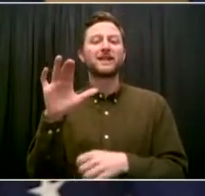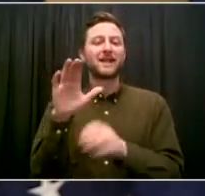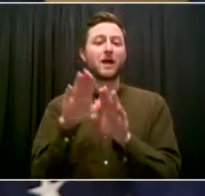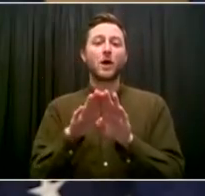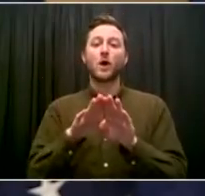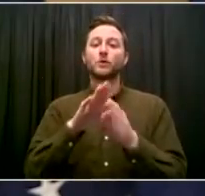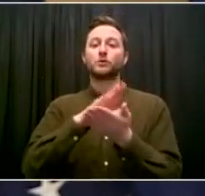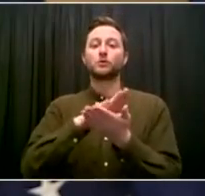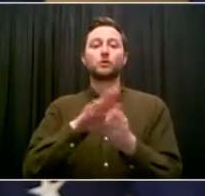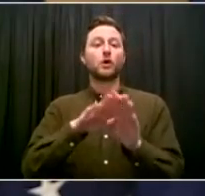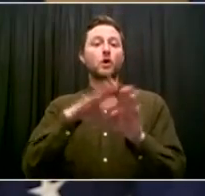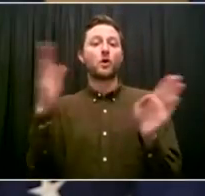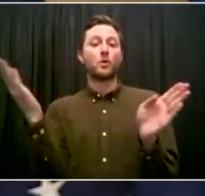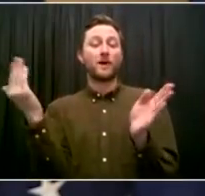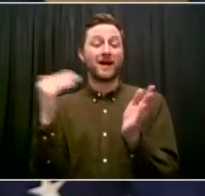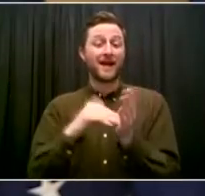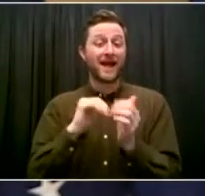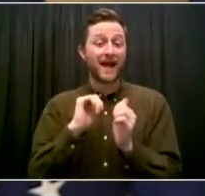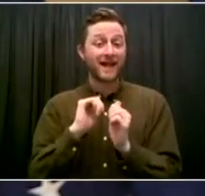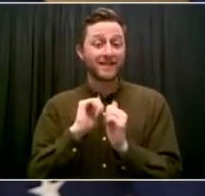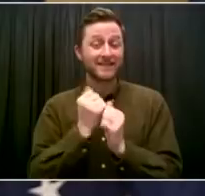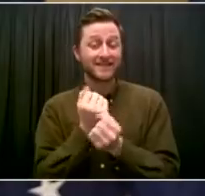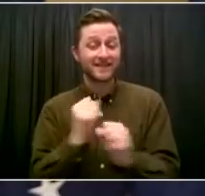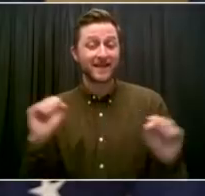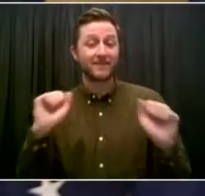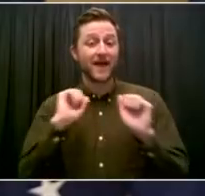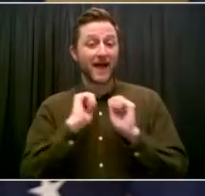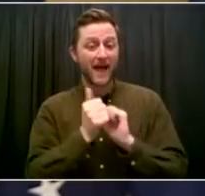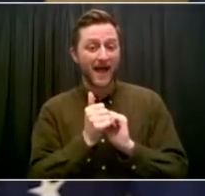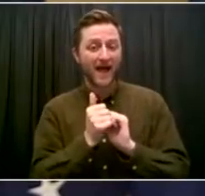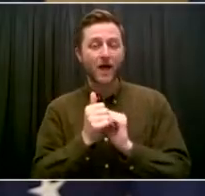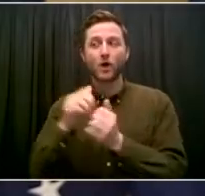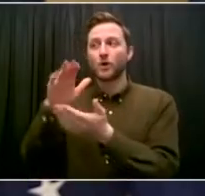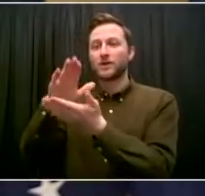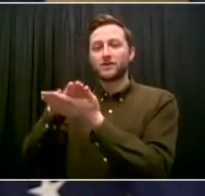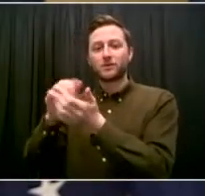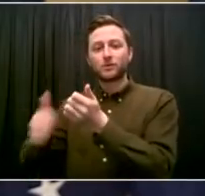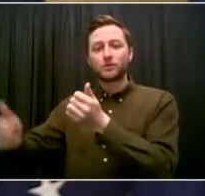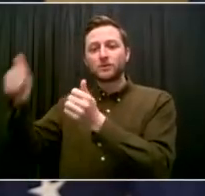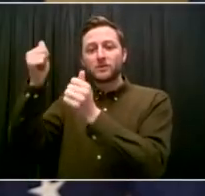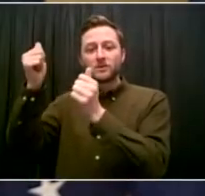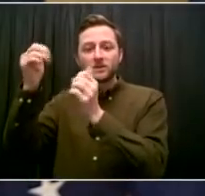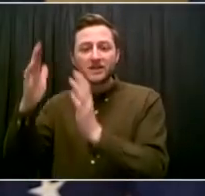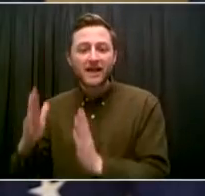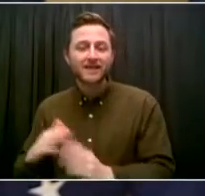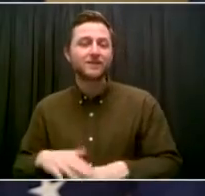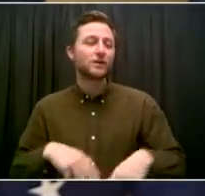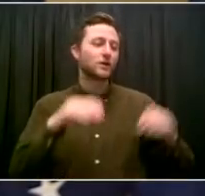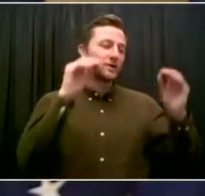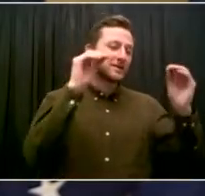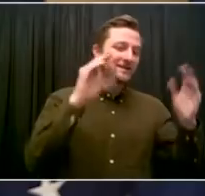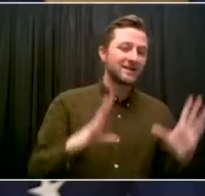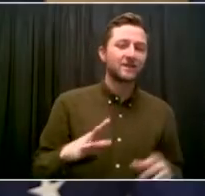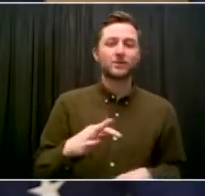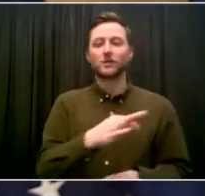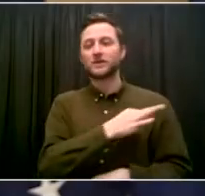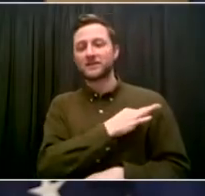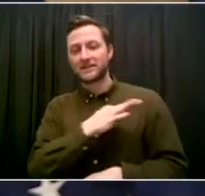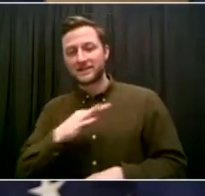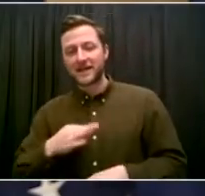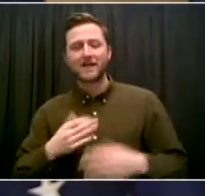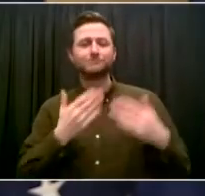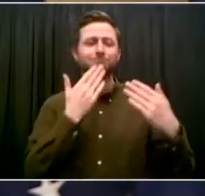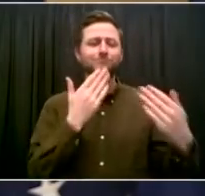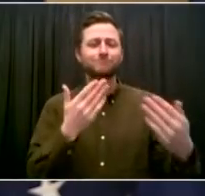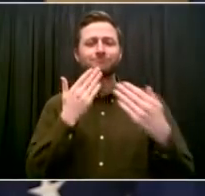our educators and our chancellor, even when many other large school districts could not. We did it in September